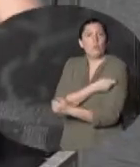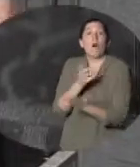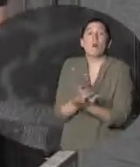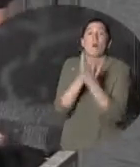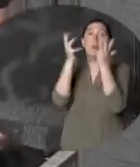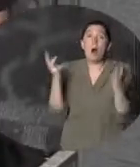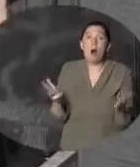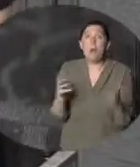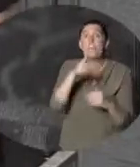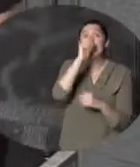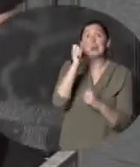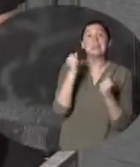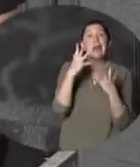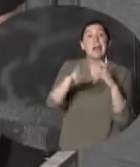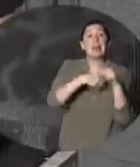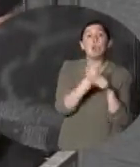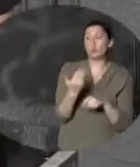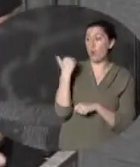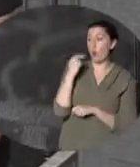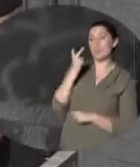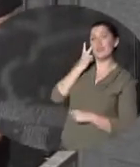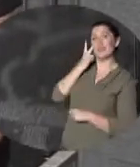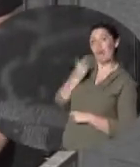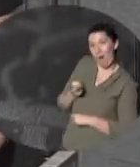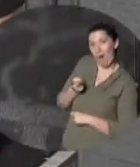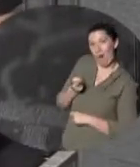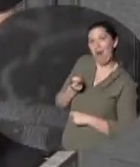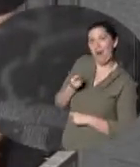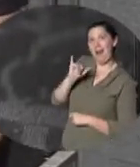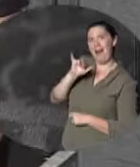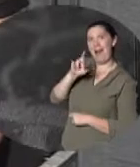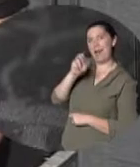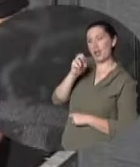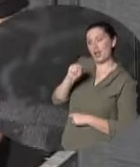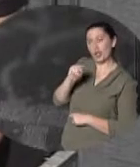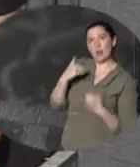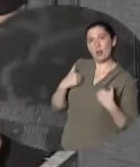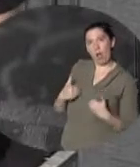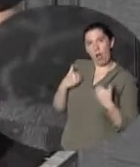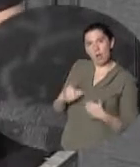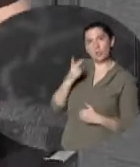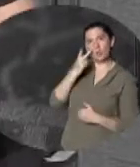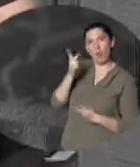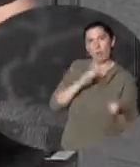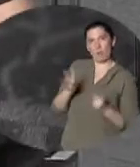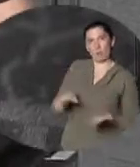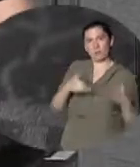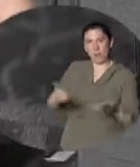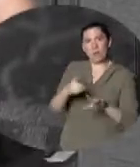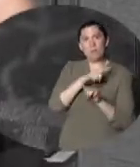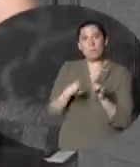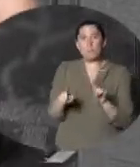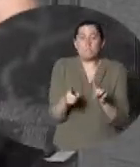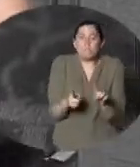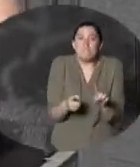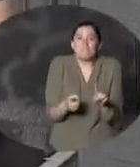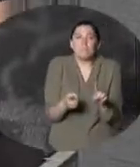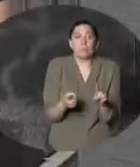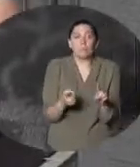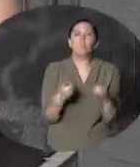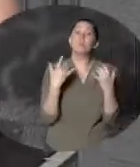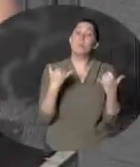because decades ago we saw what happened. We saw the iron lungs, we saw people die, but we're at a point where we're